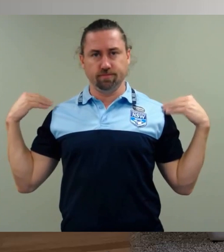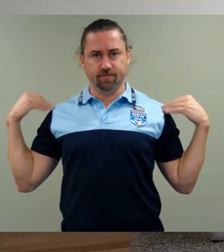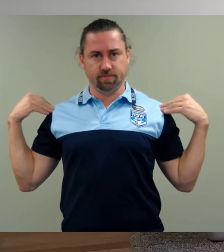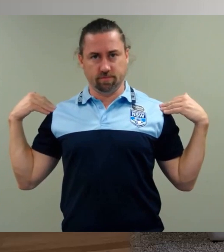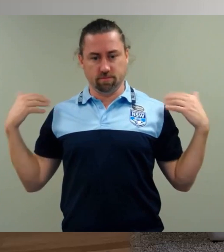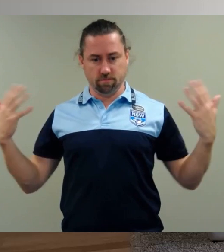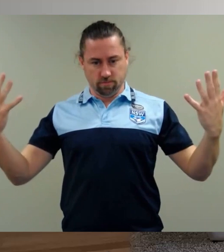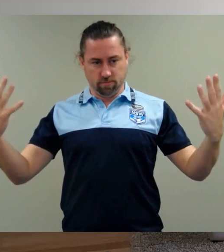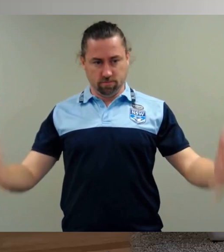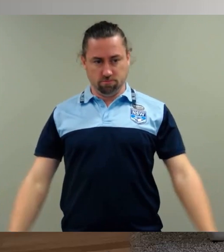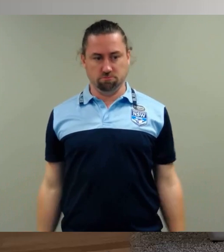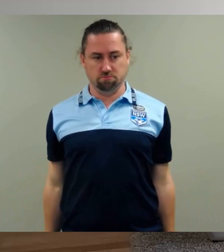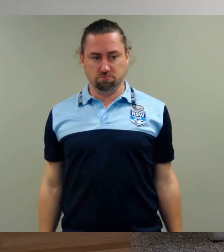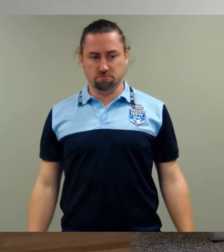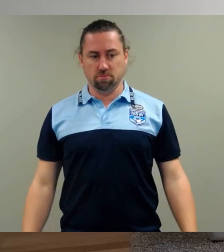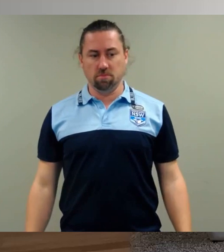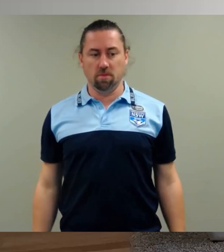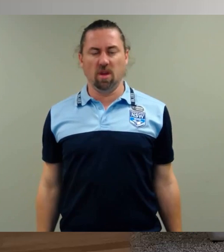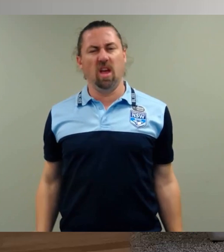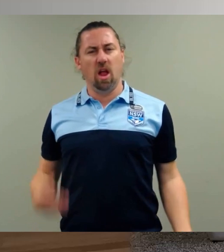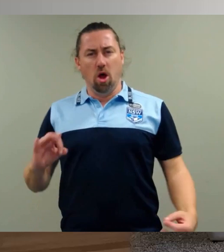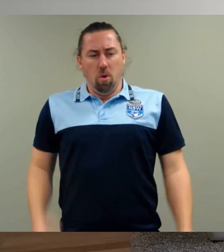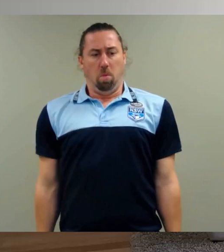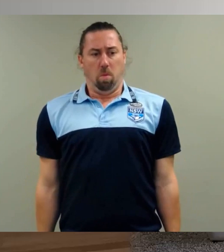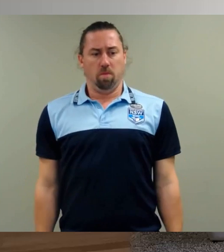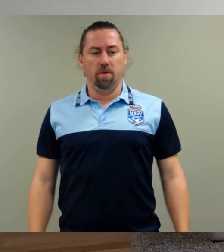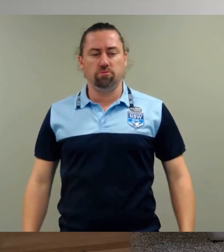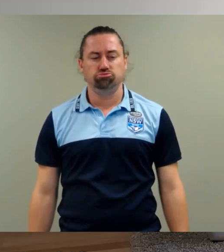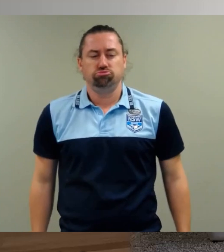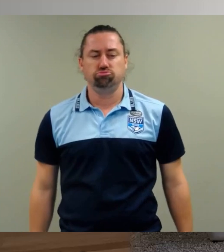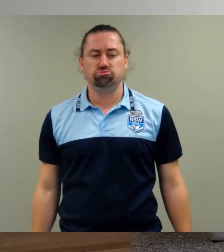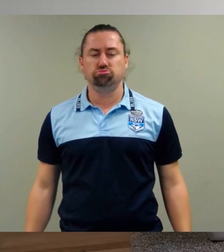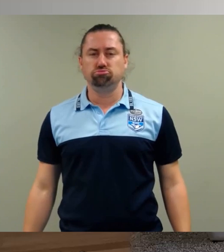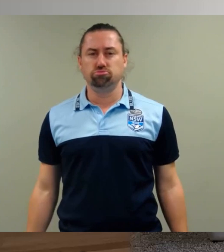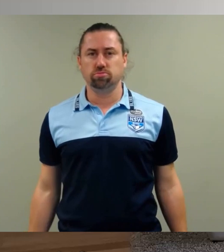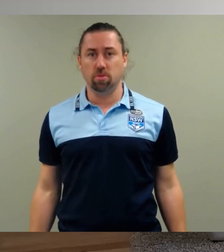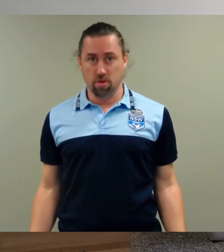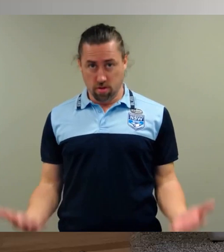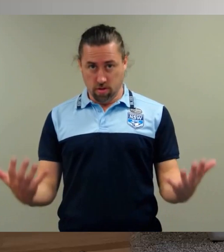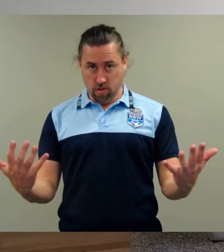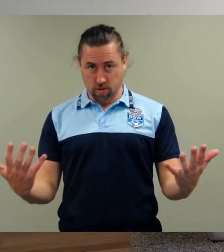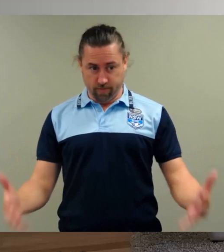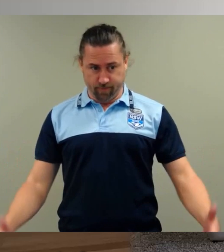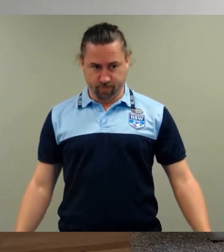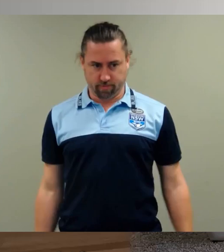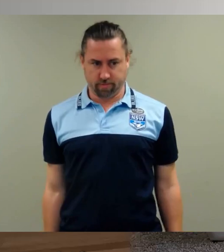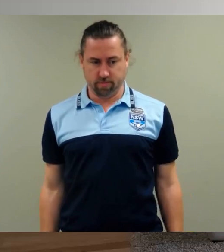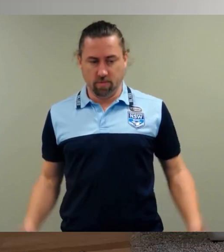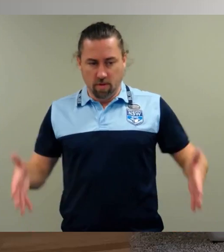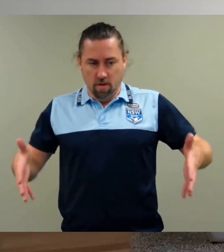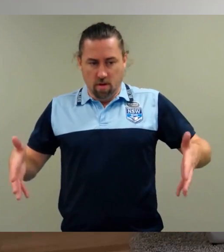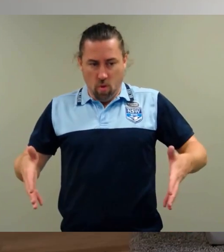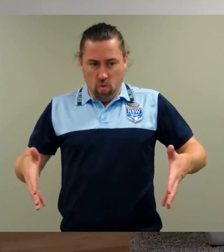down, keeping the arms to the side of the body, letting them hang naturally. And if you can, have both palms facing toward the